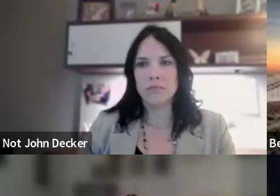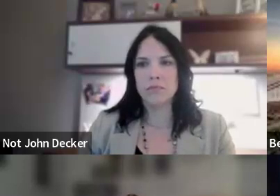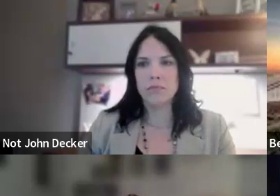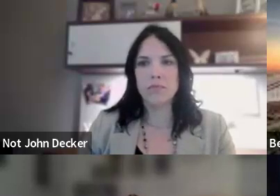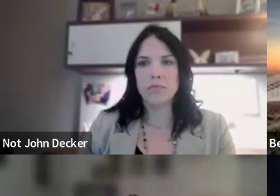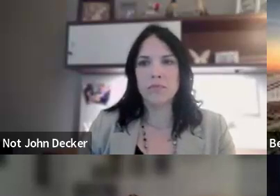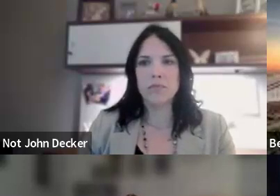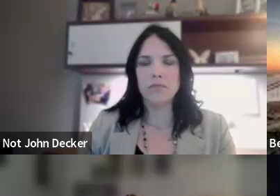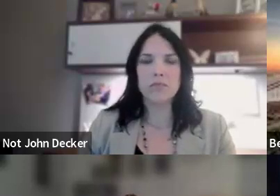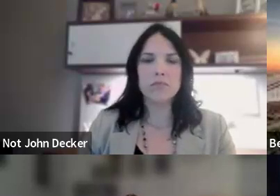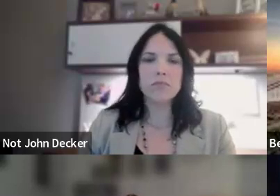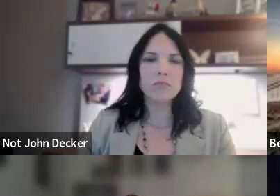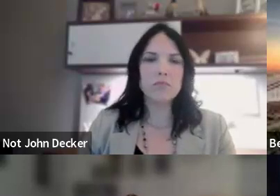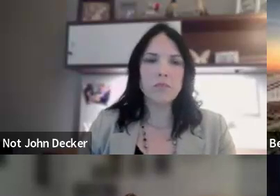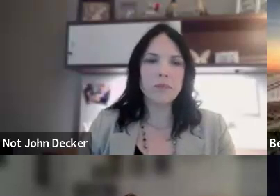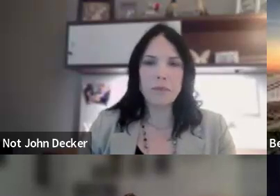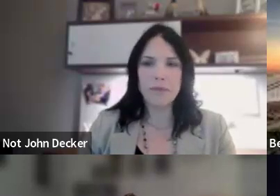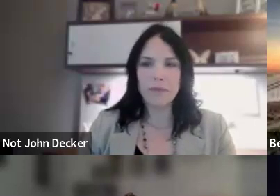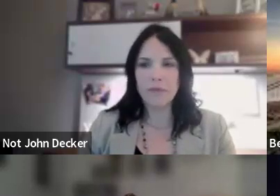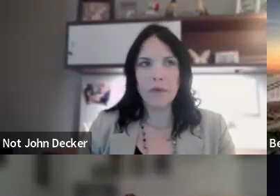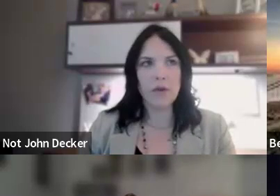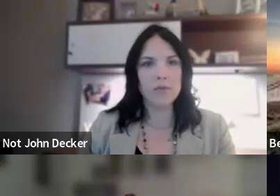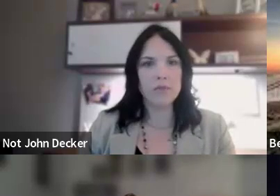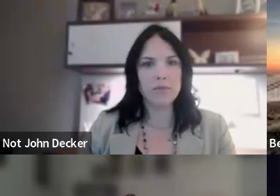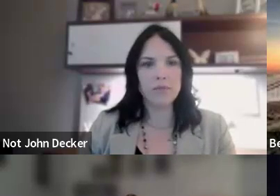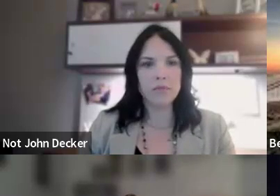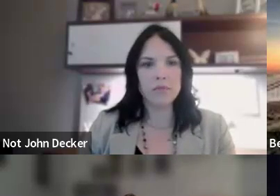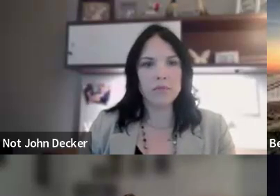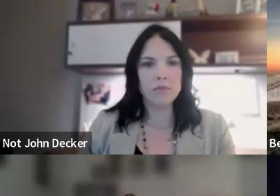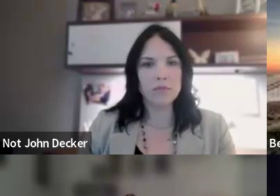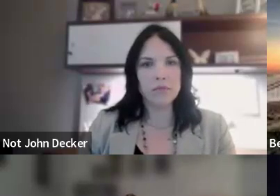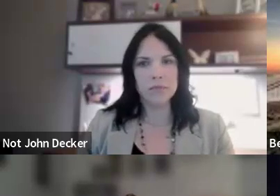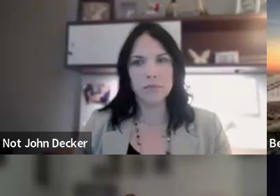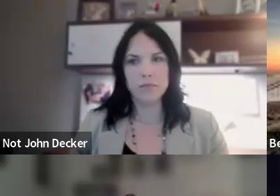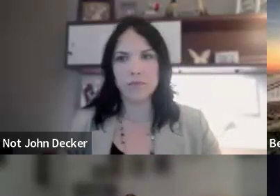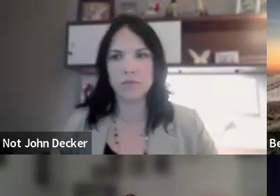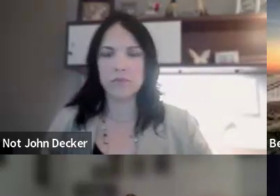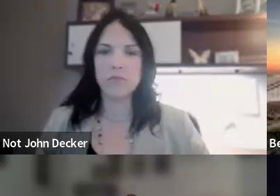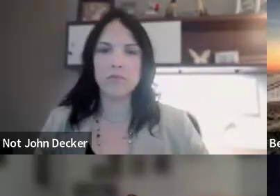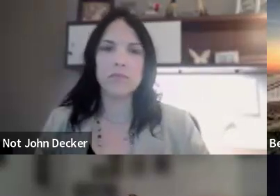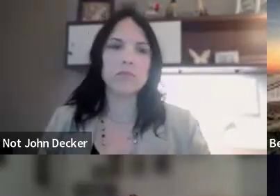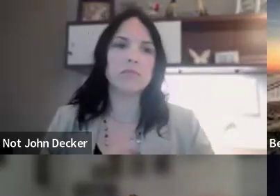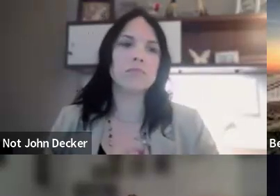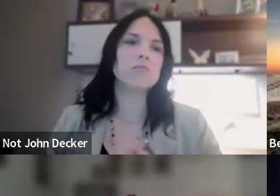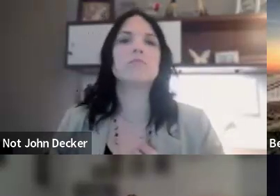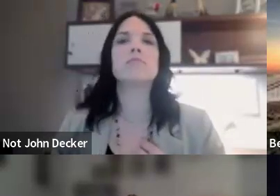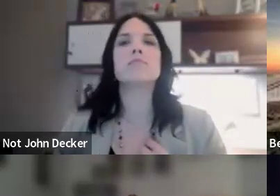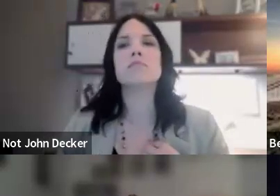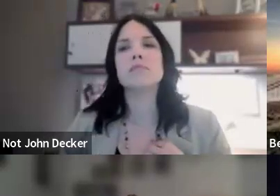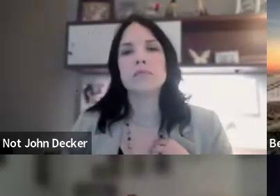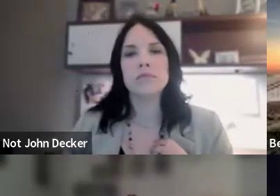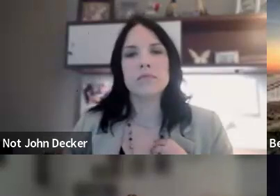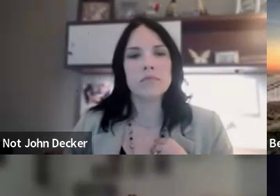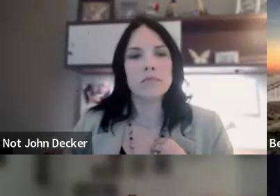that you requested for the project. So any cost above or beyond the grant amount will not be covered by the regional